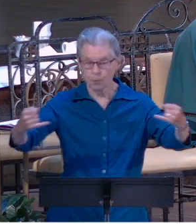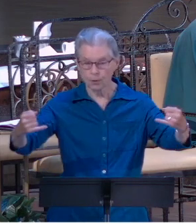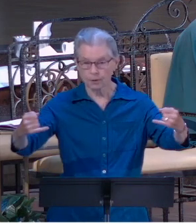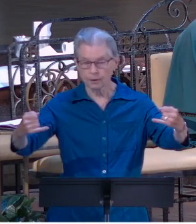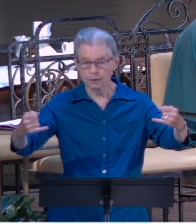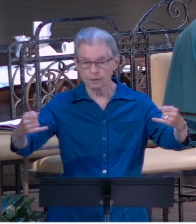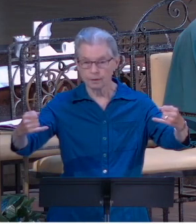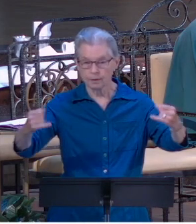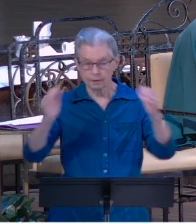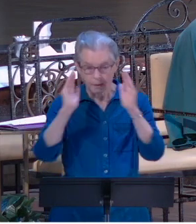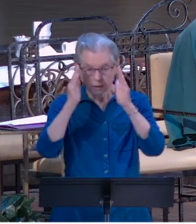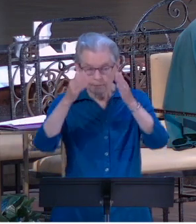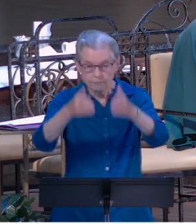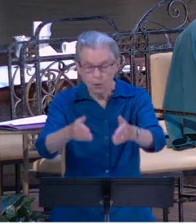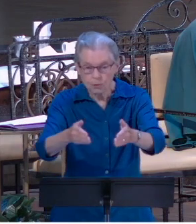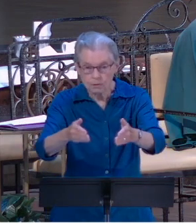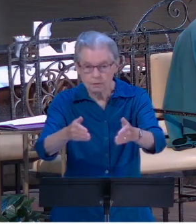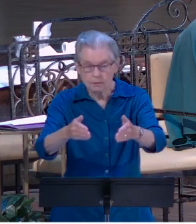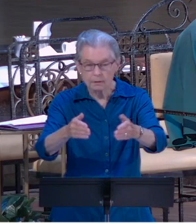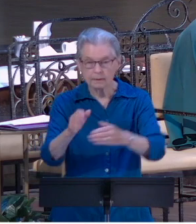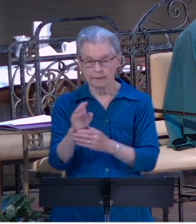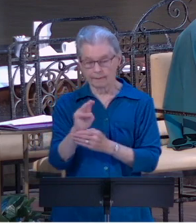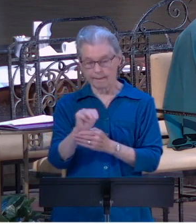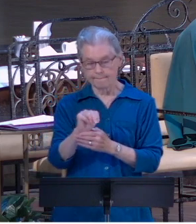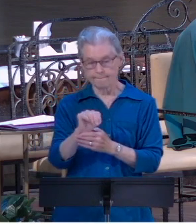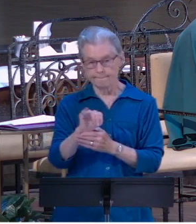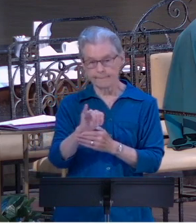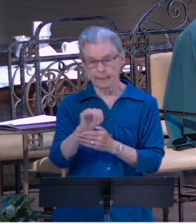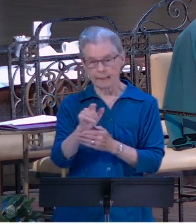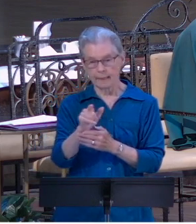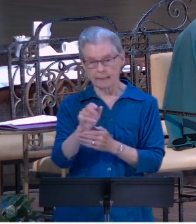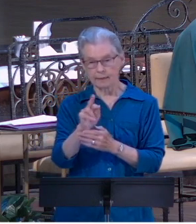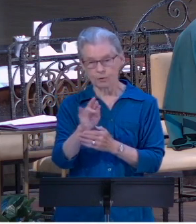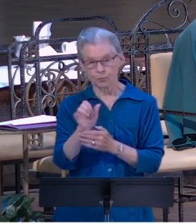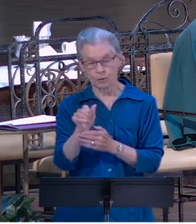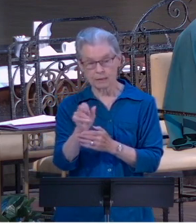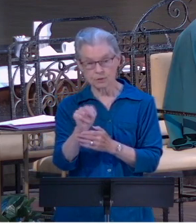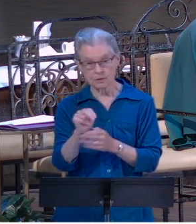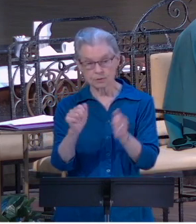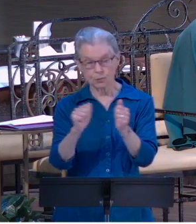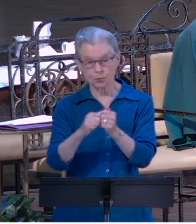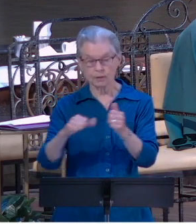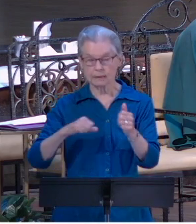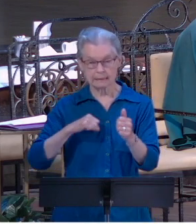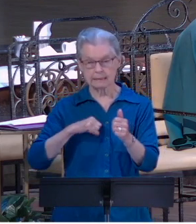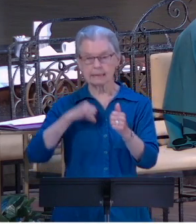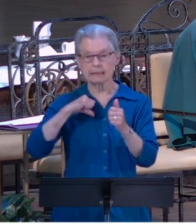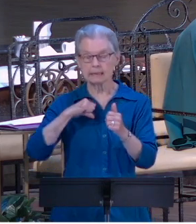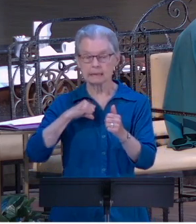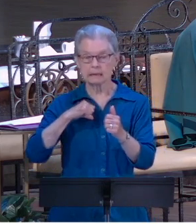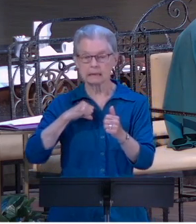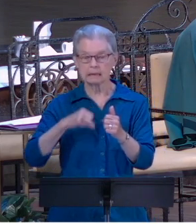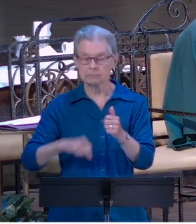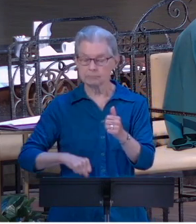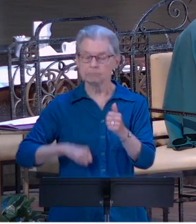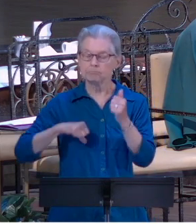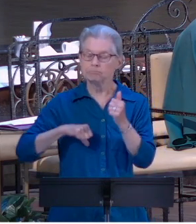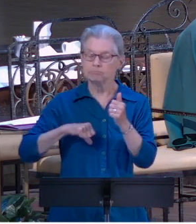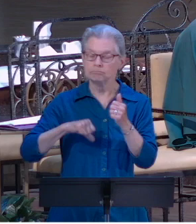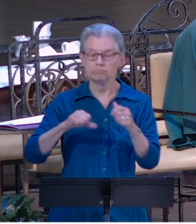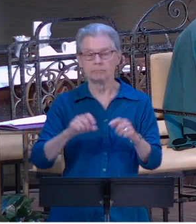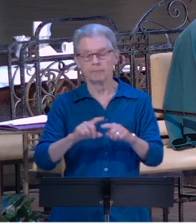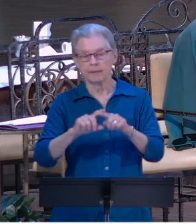is migration with dignity, and their mission is to promote